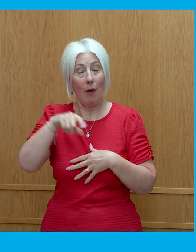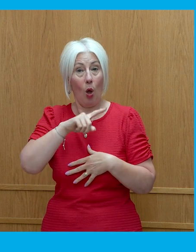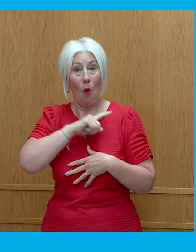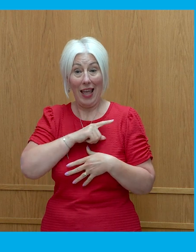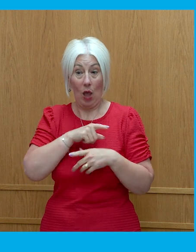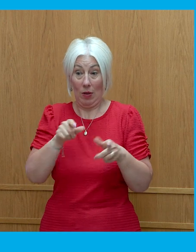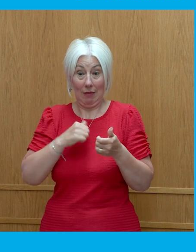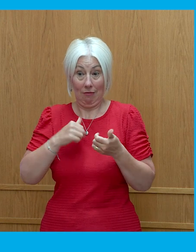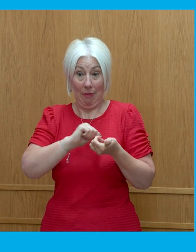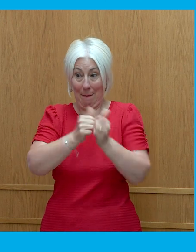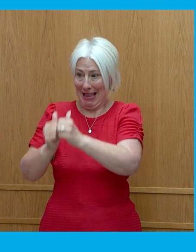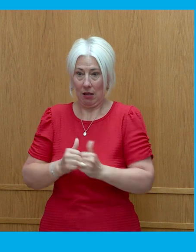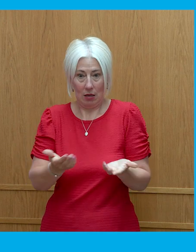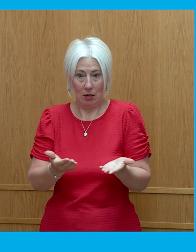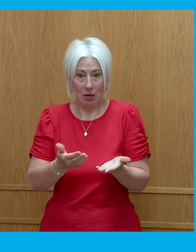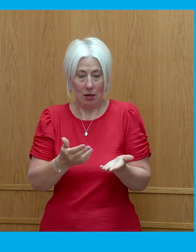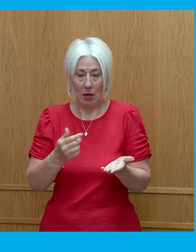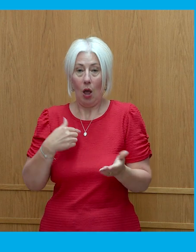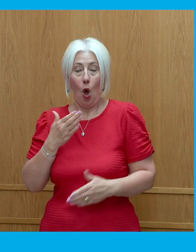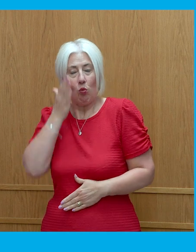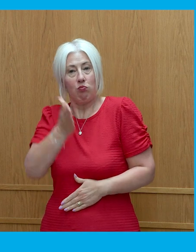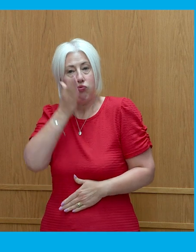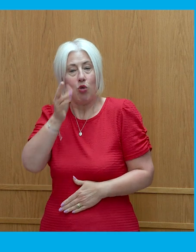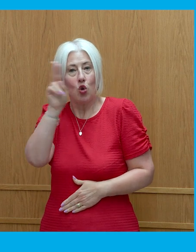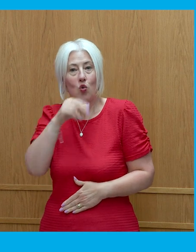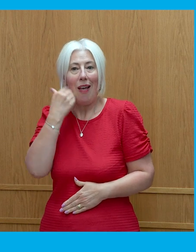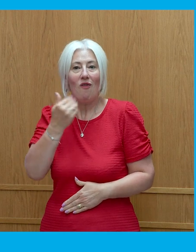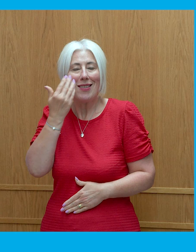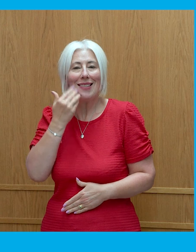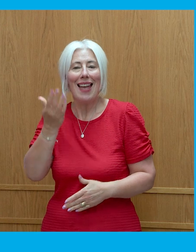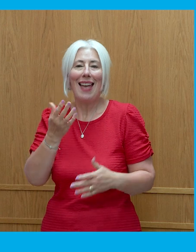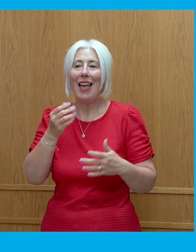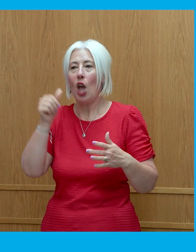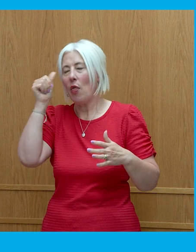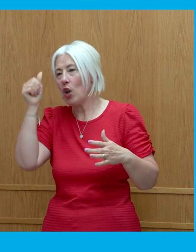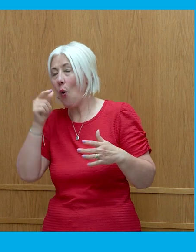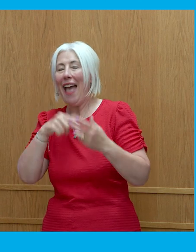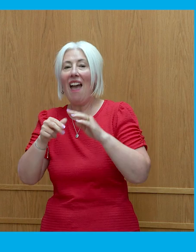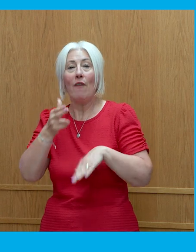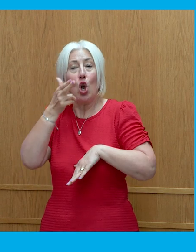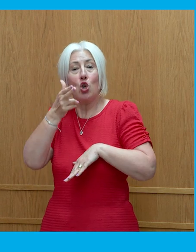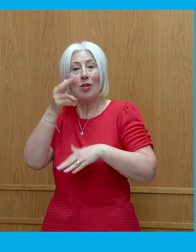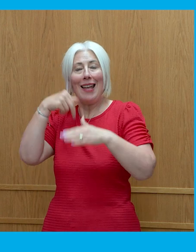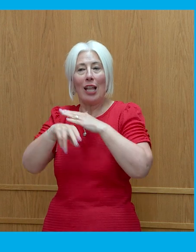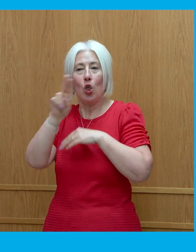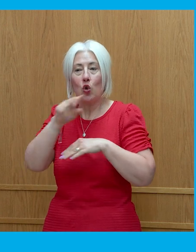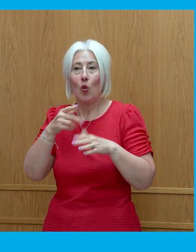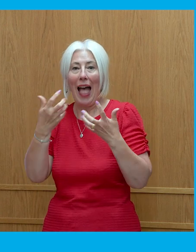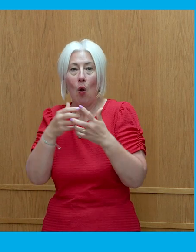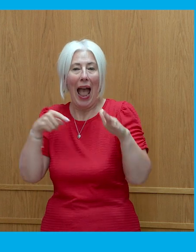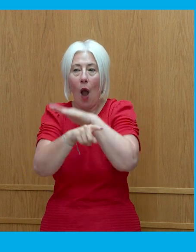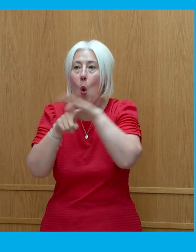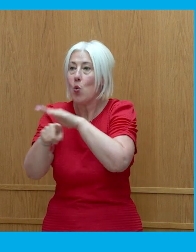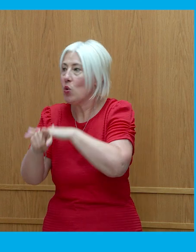their peers who go to school every day and learn evacuation routes in case of a shooter and live shooter drills and things. Like, that was